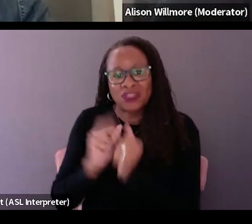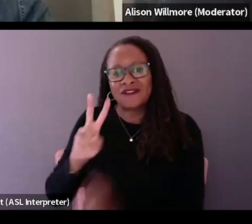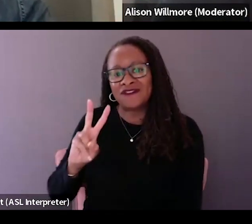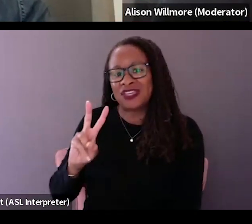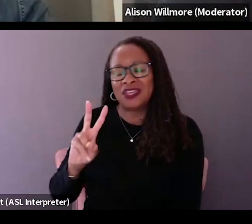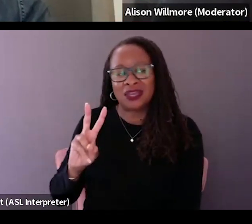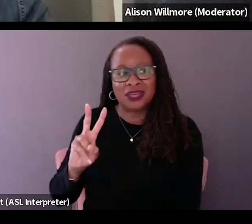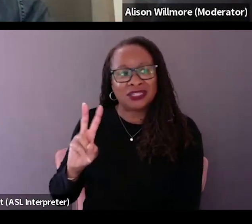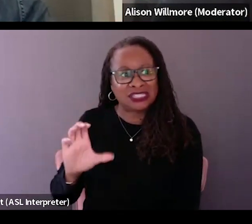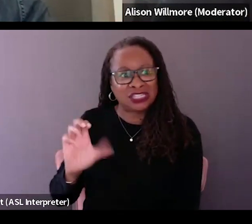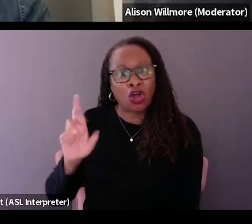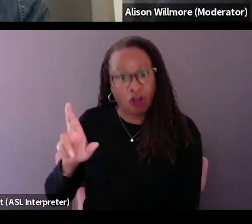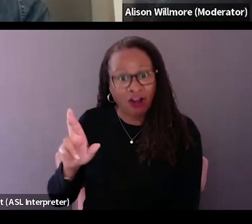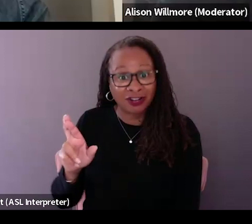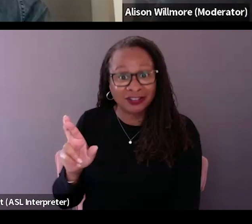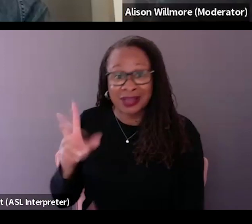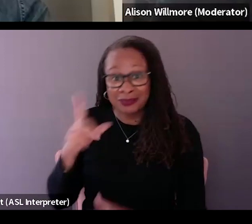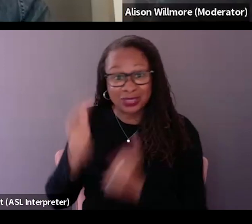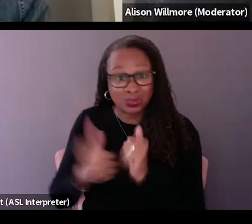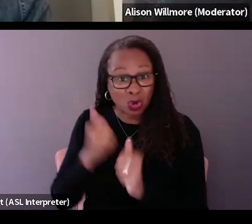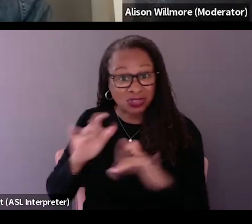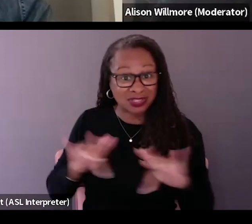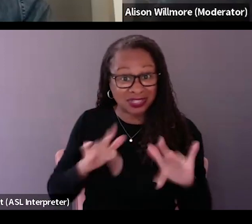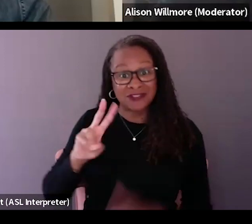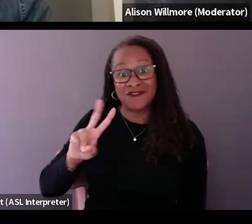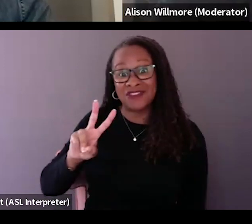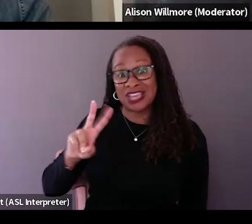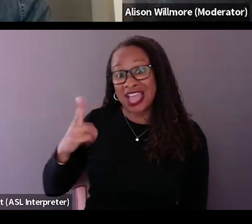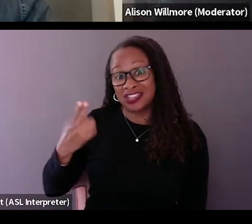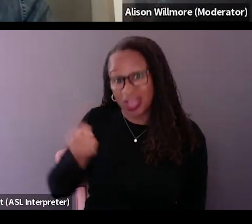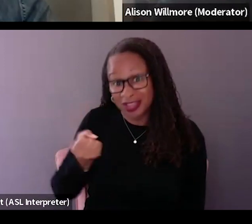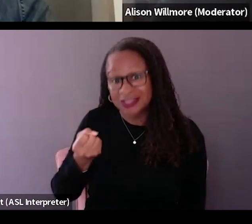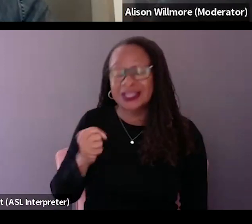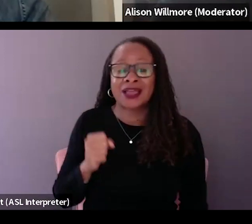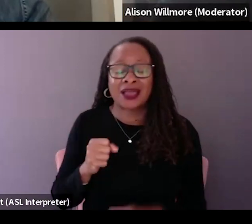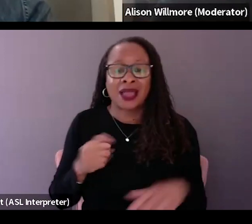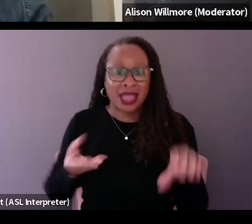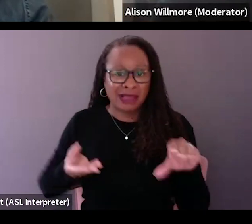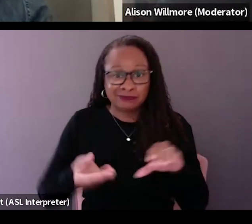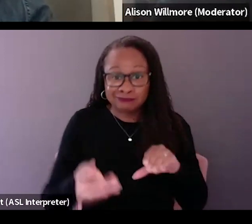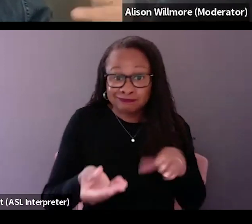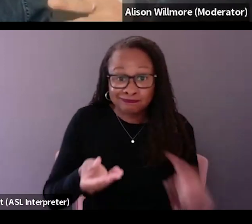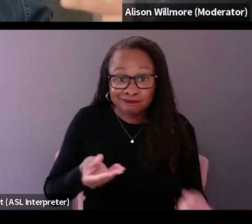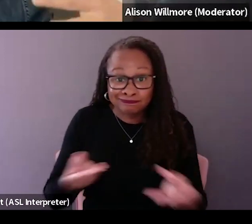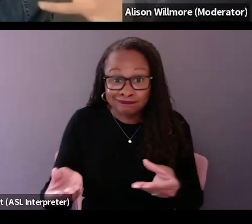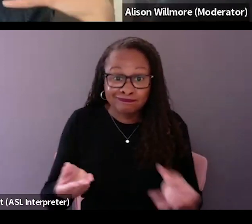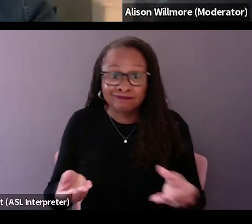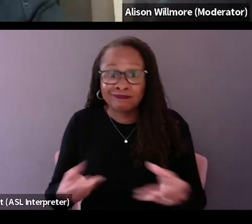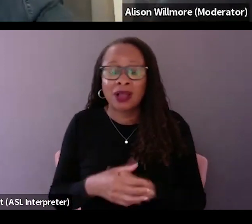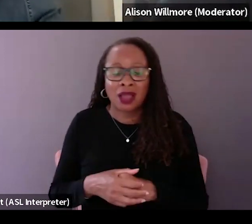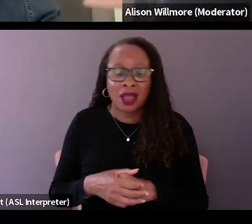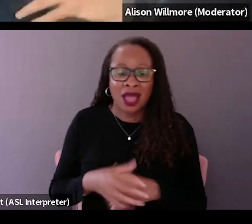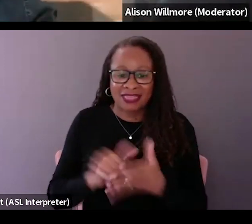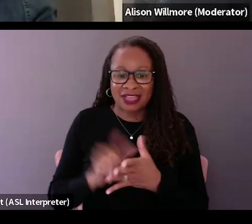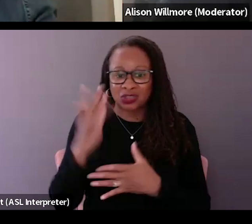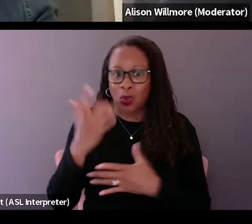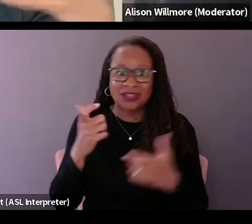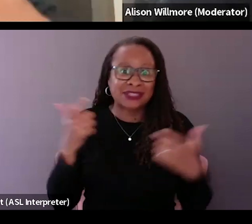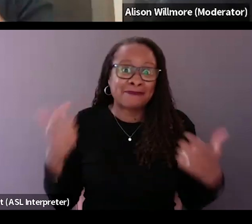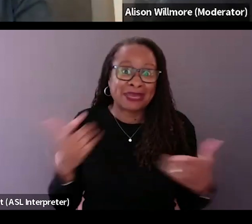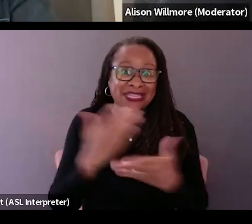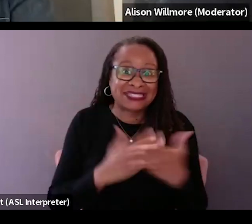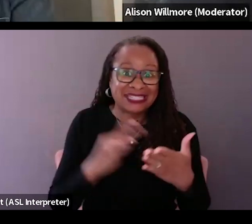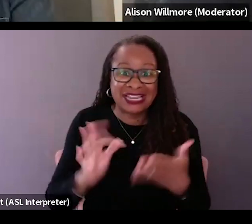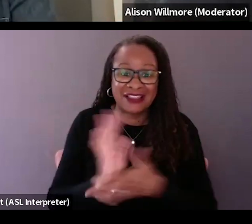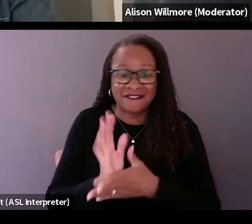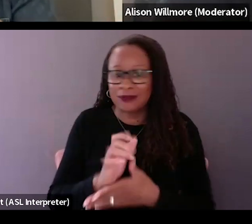floor of the beach house. And that's why that's like a major scene in the film. That wasn't even supposed to be us filming Pamela. That was